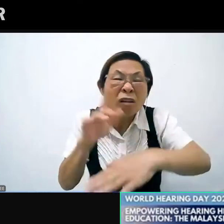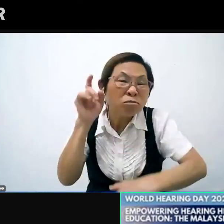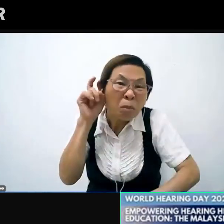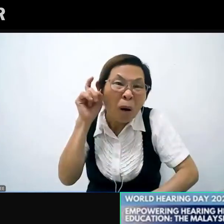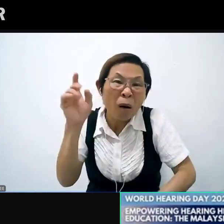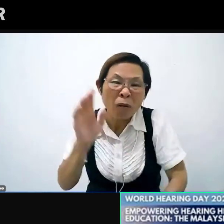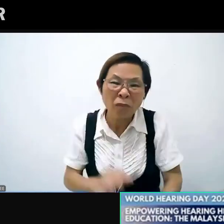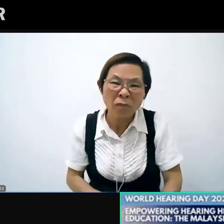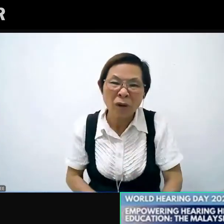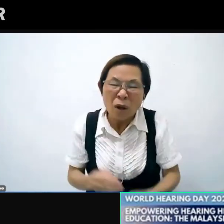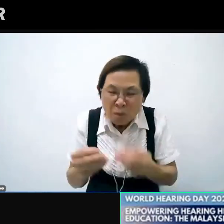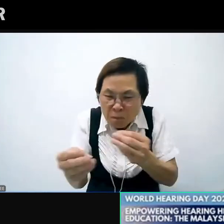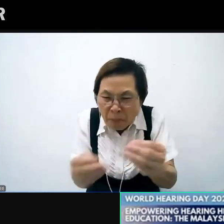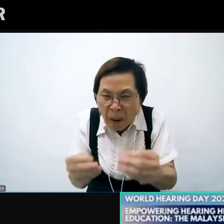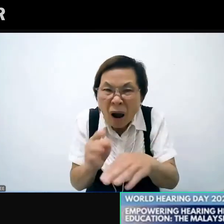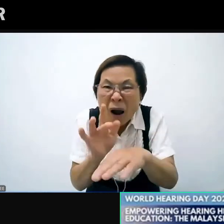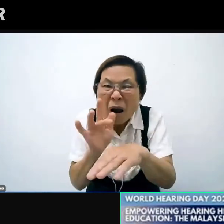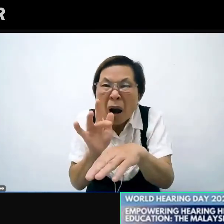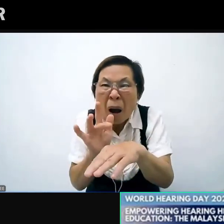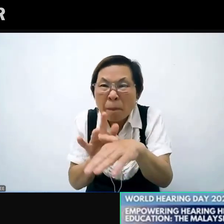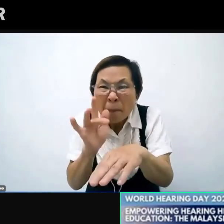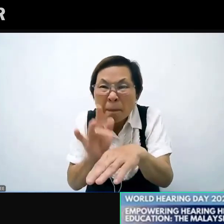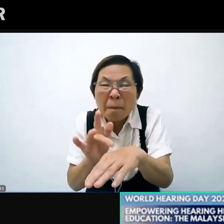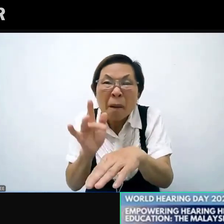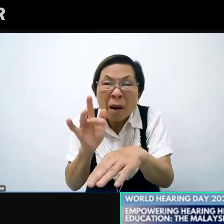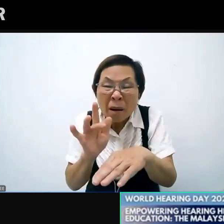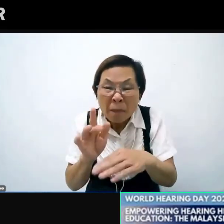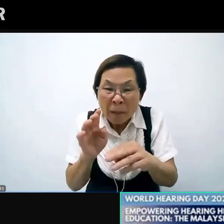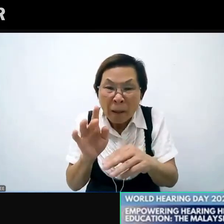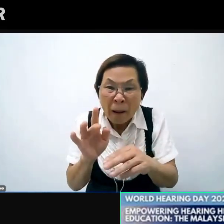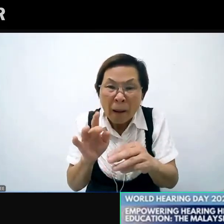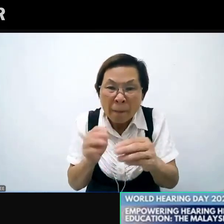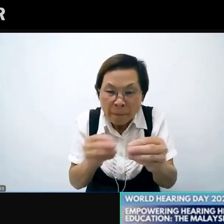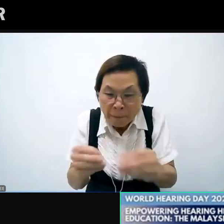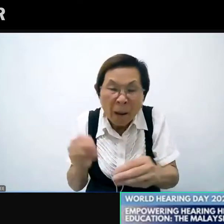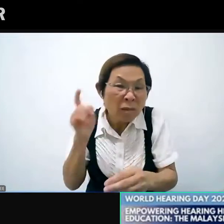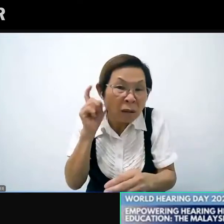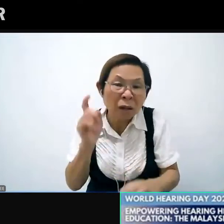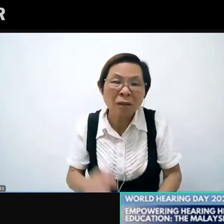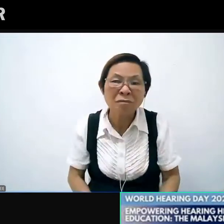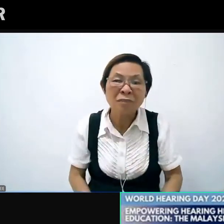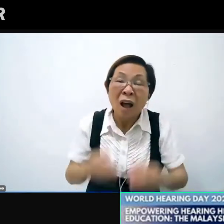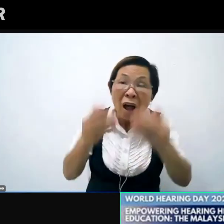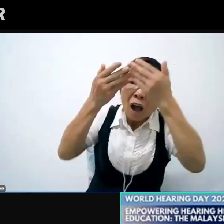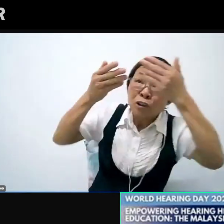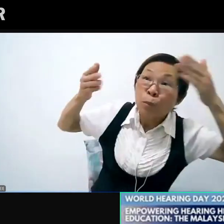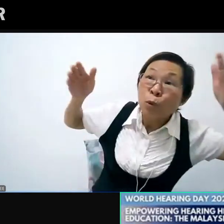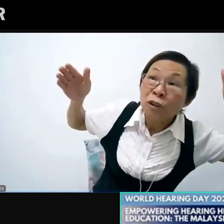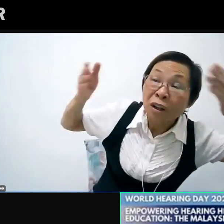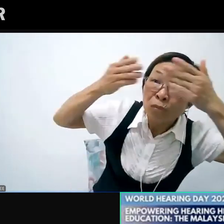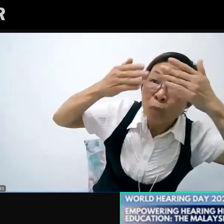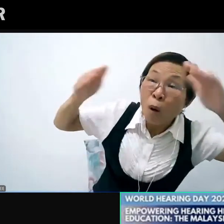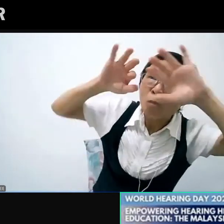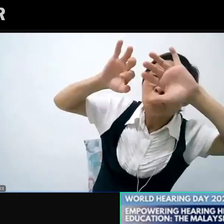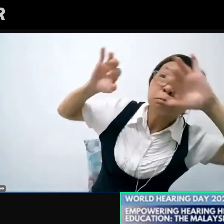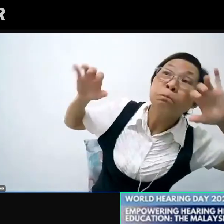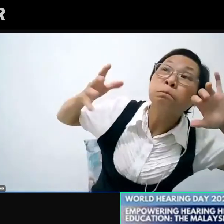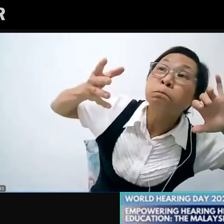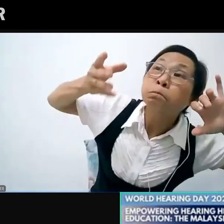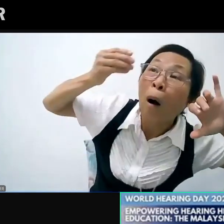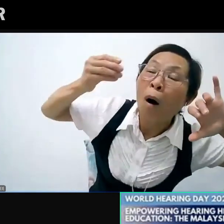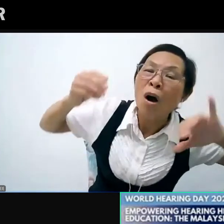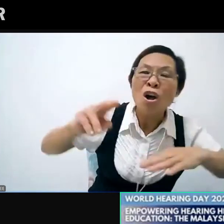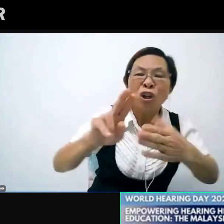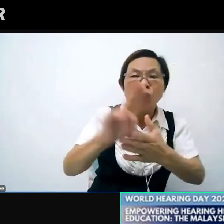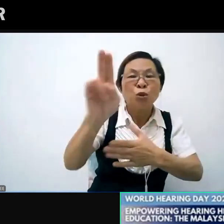manage that hearing aid. So from that, as the exposure we give to the teachers from I think the universities and also